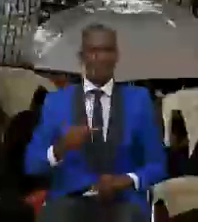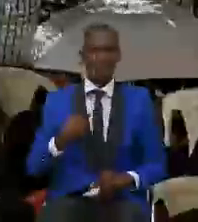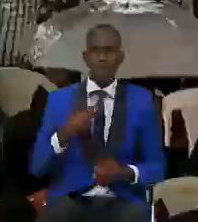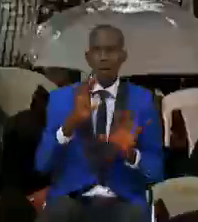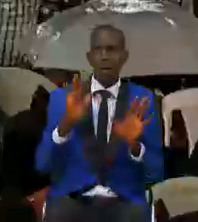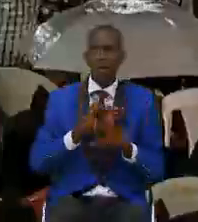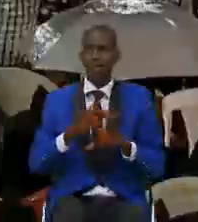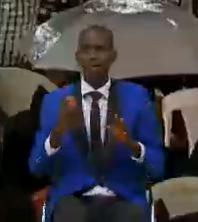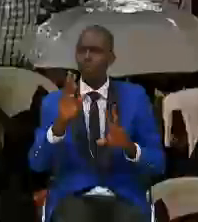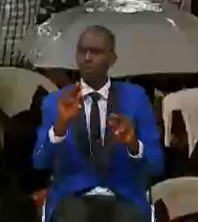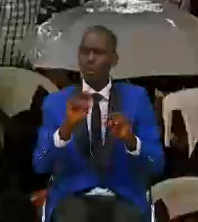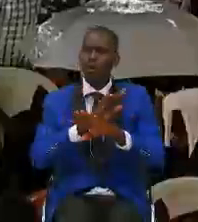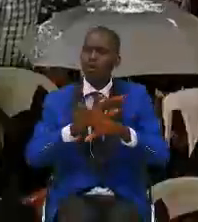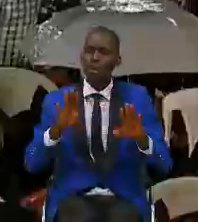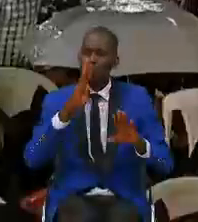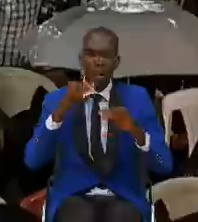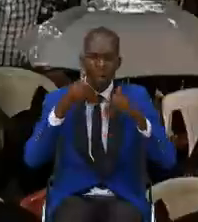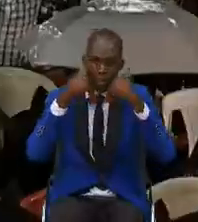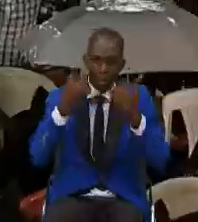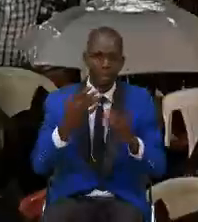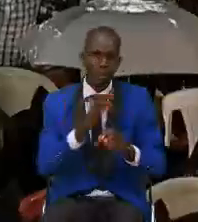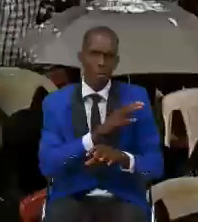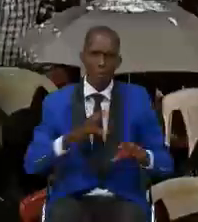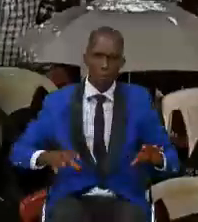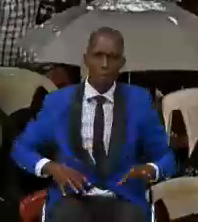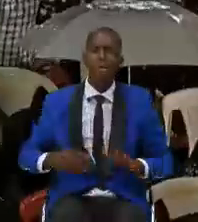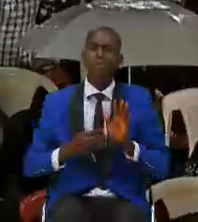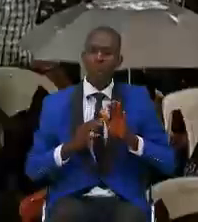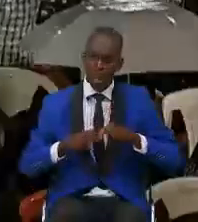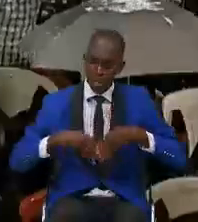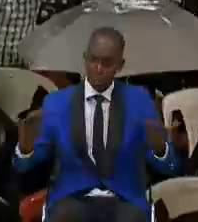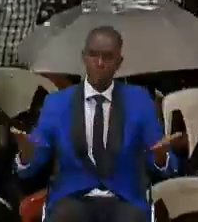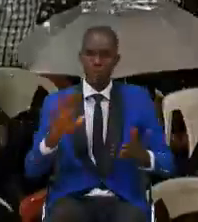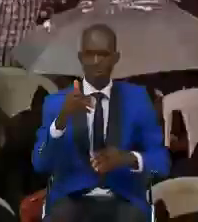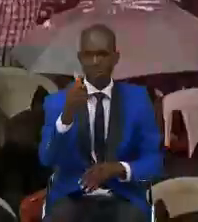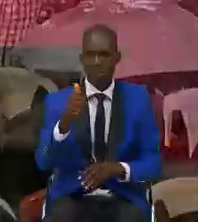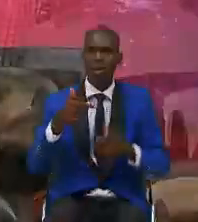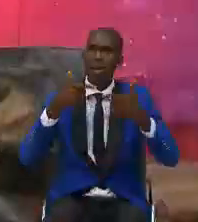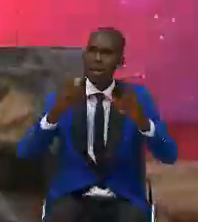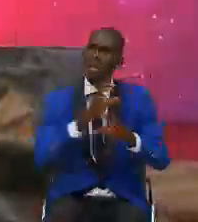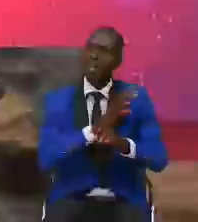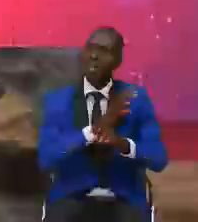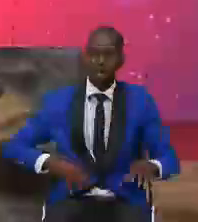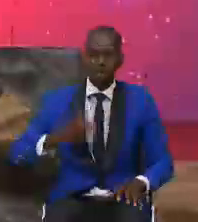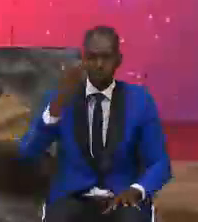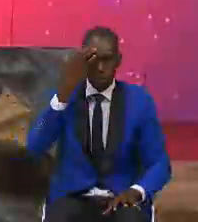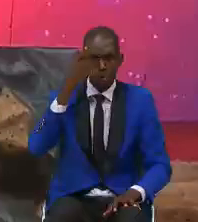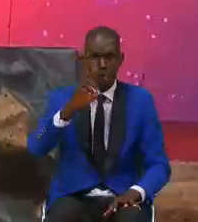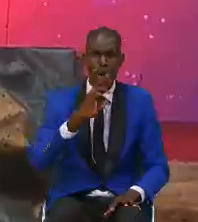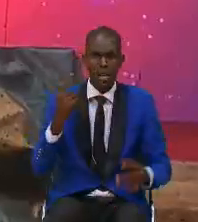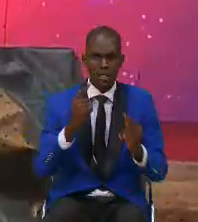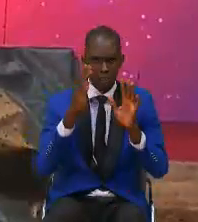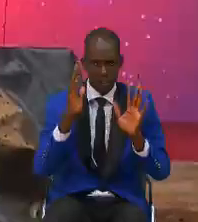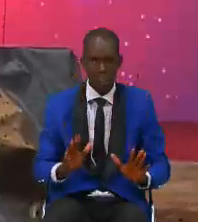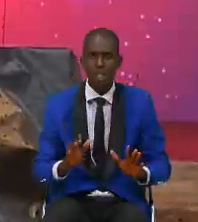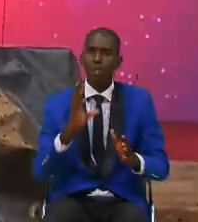wicked and worldly. Don't remain like that you are hardened in sin. But you say, Lord, here am I. I've heard